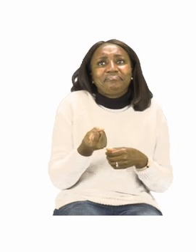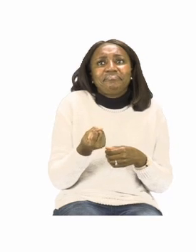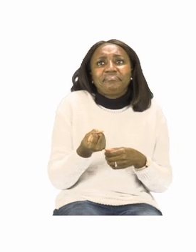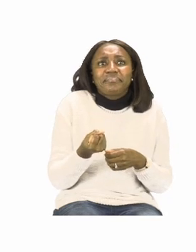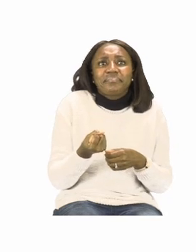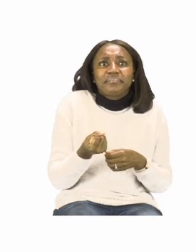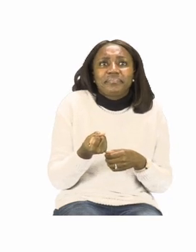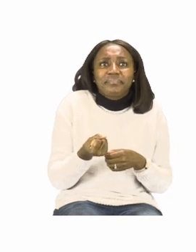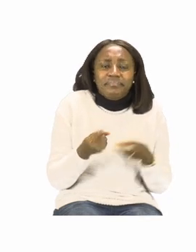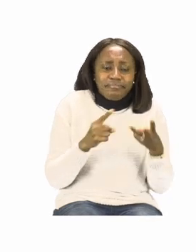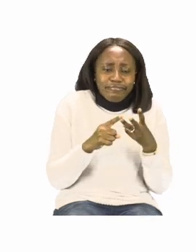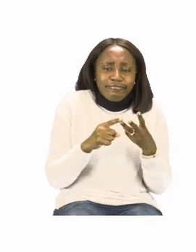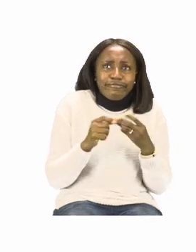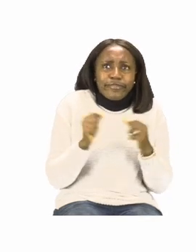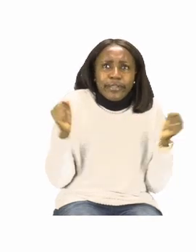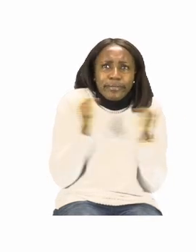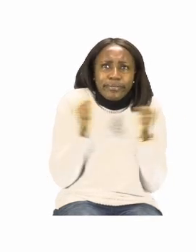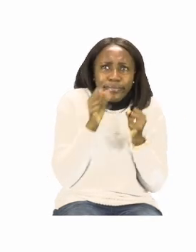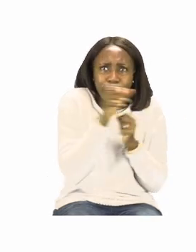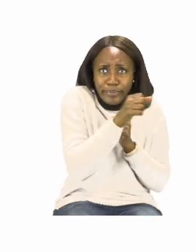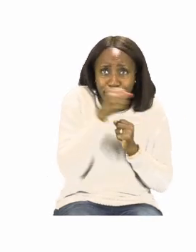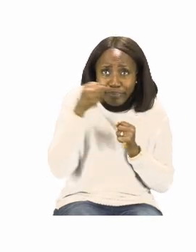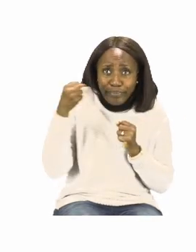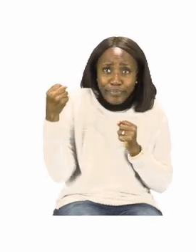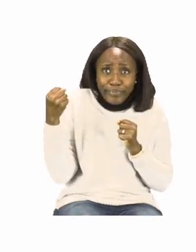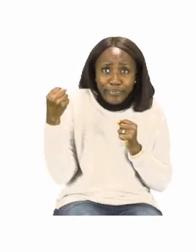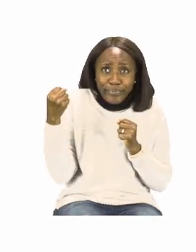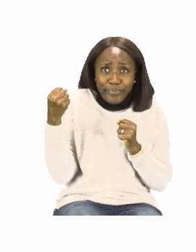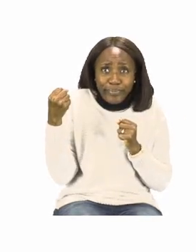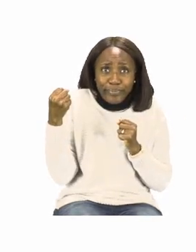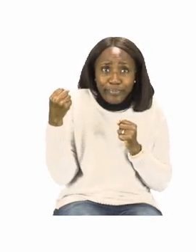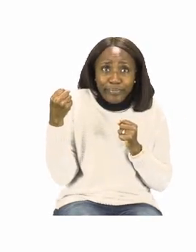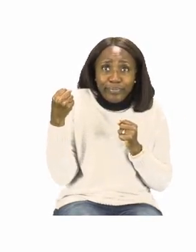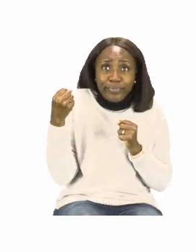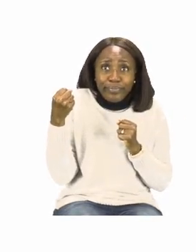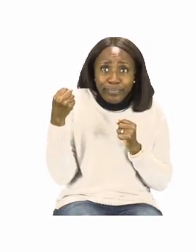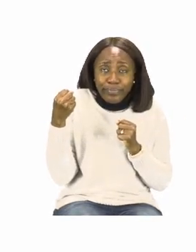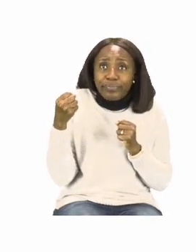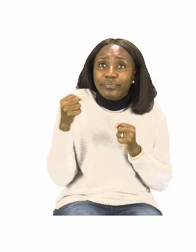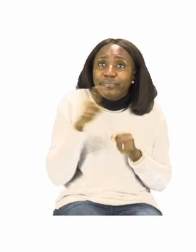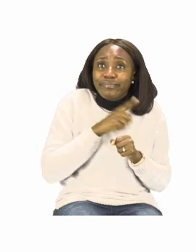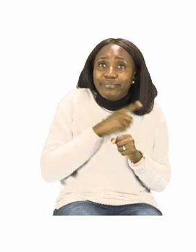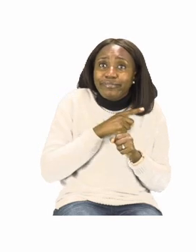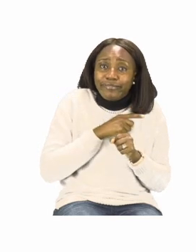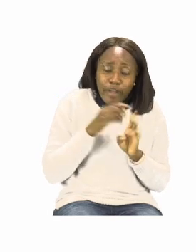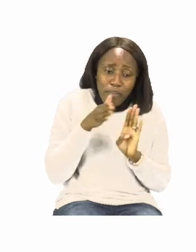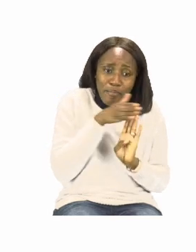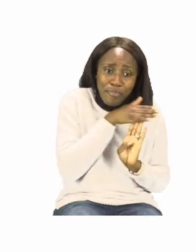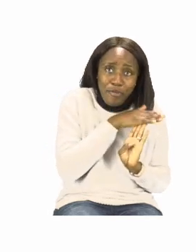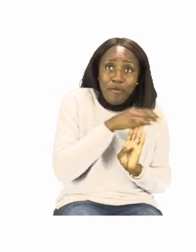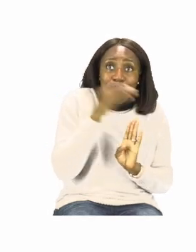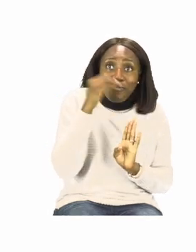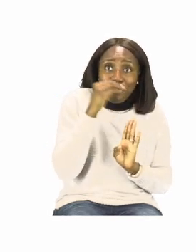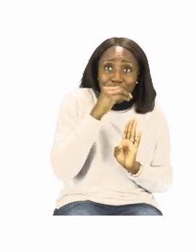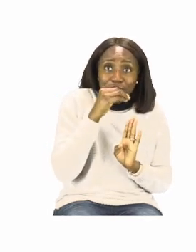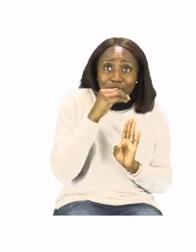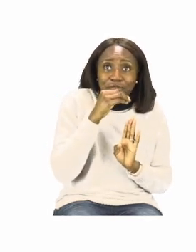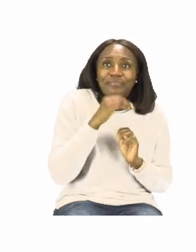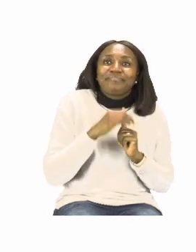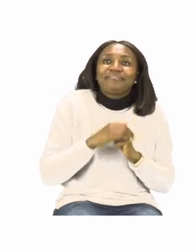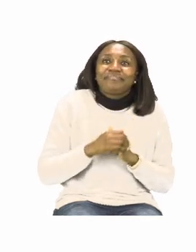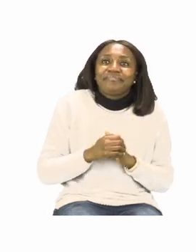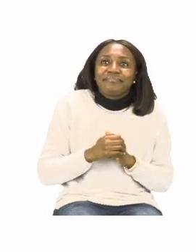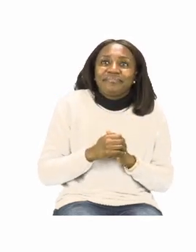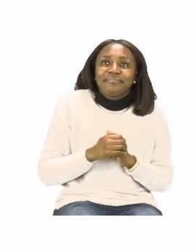The word fridge is a piece of furniture that is usually kept in the kitchen, and we store all of